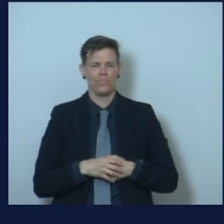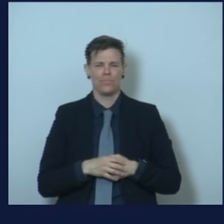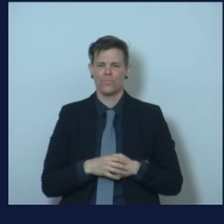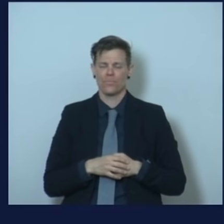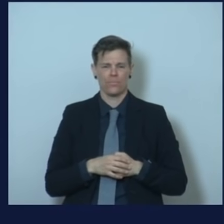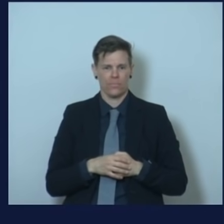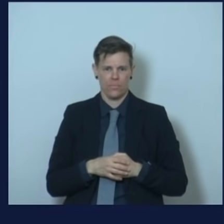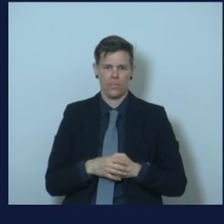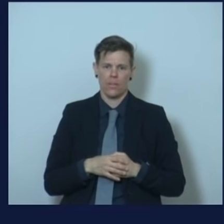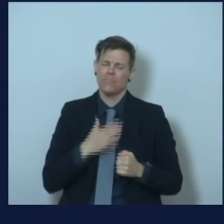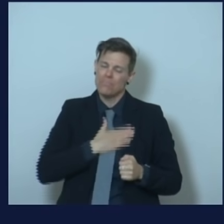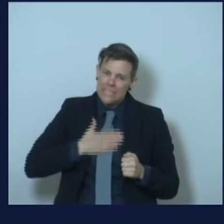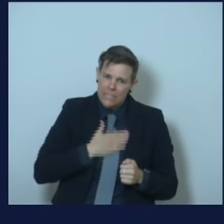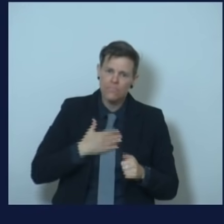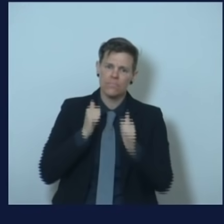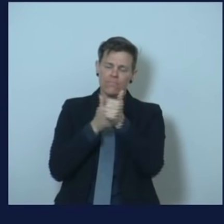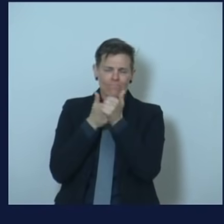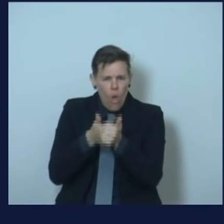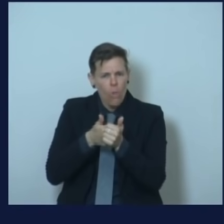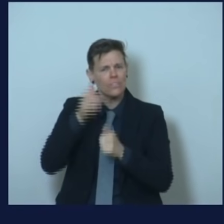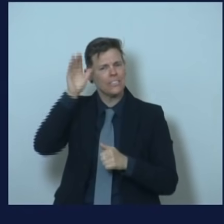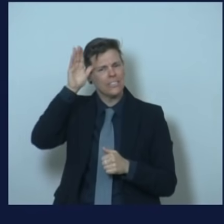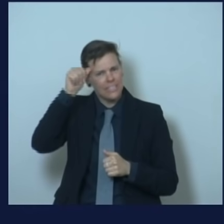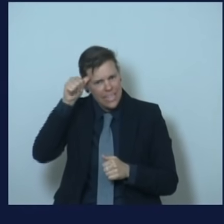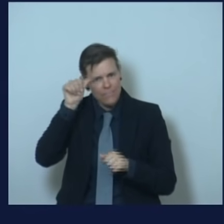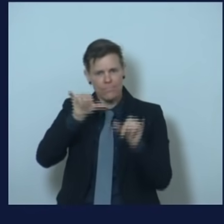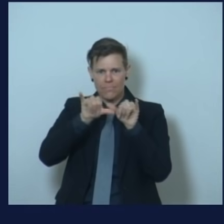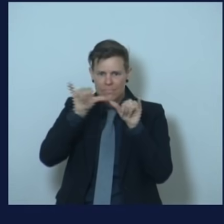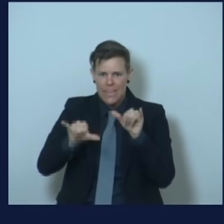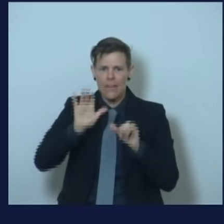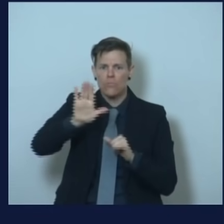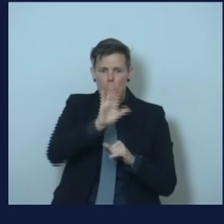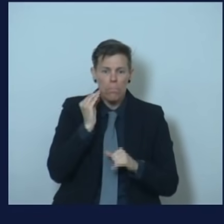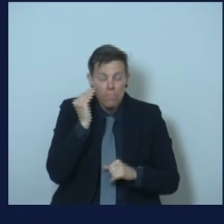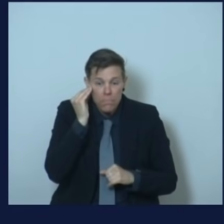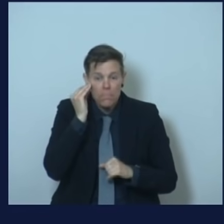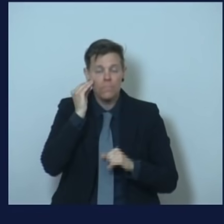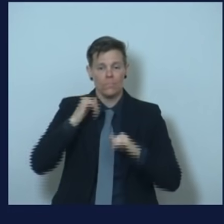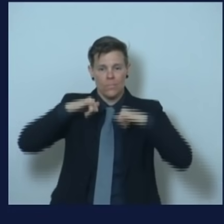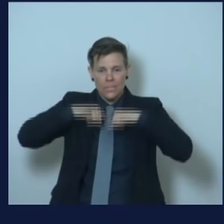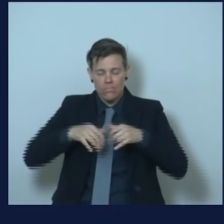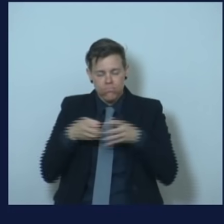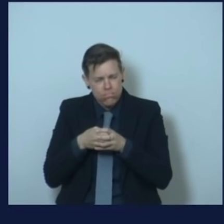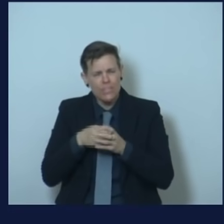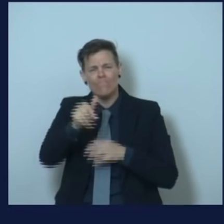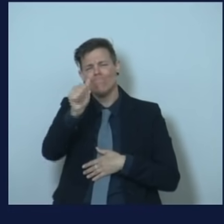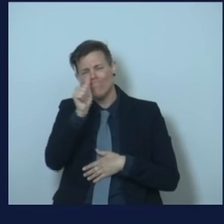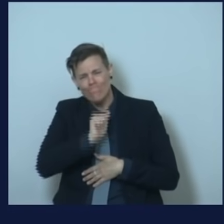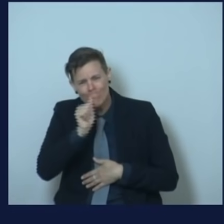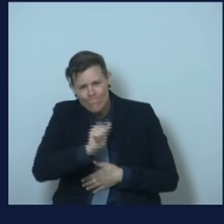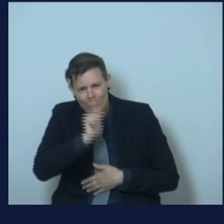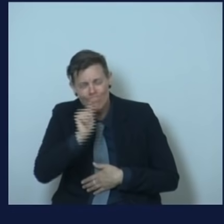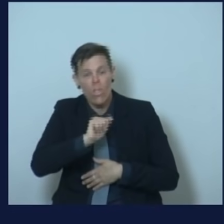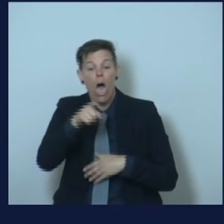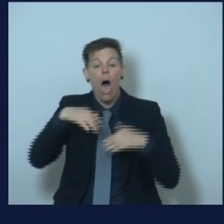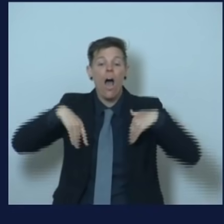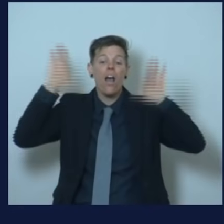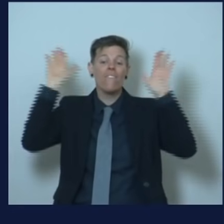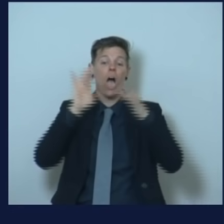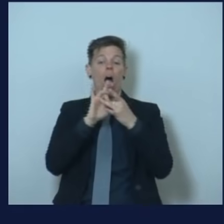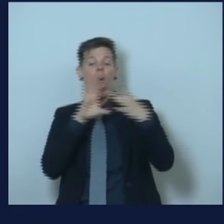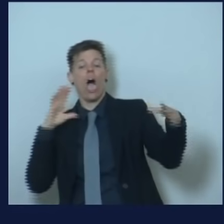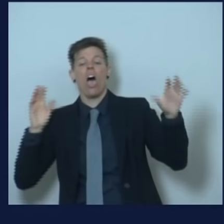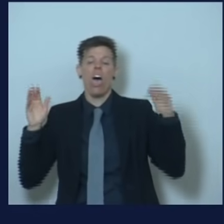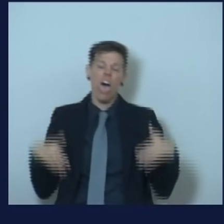course. Stay in your bubble. Don't give in. Don't give up. Stay hopeful. Think about the power